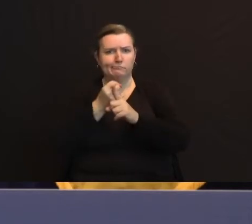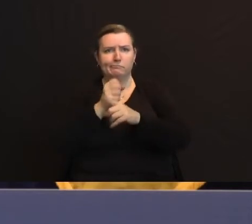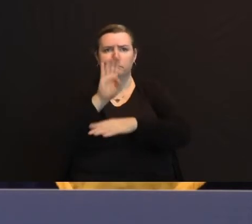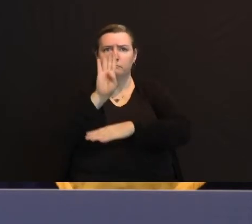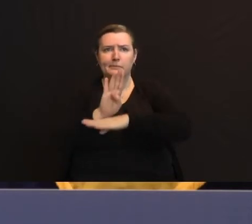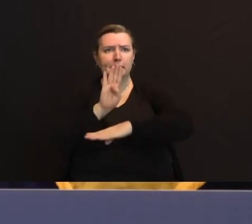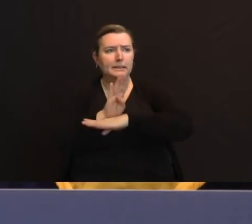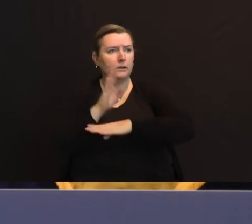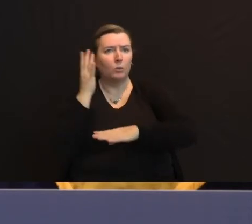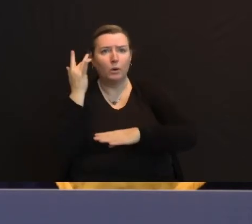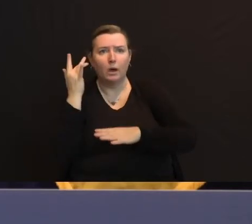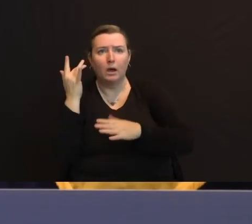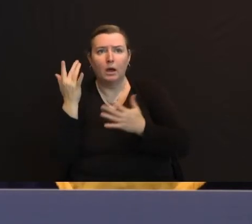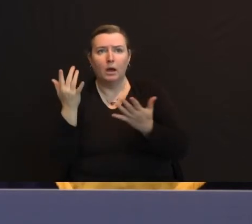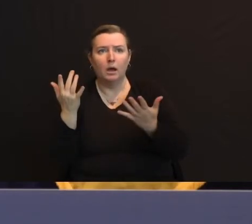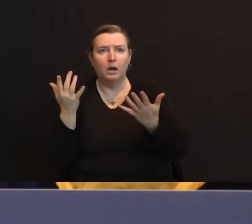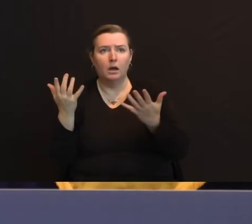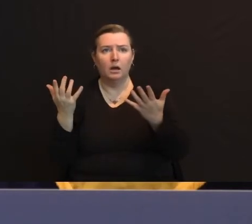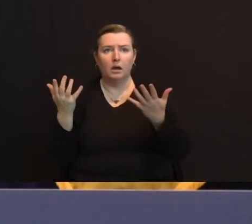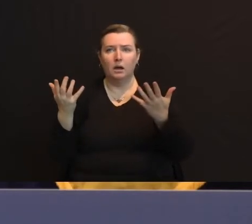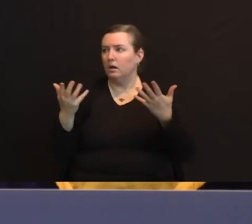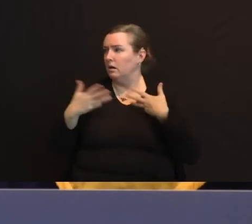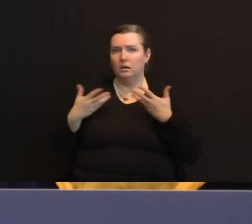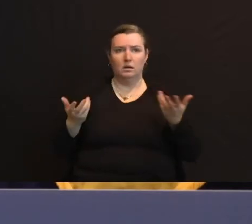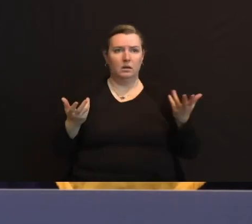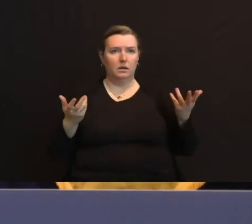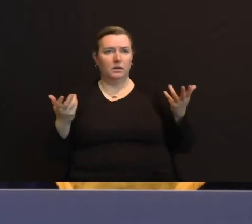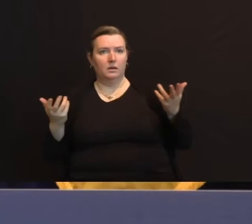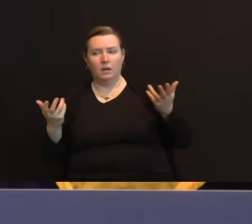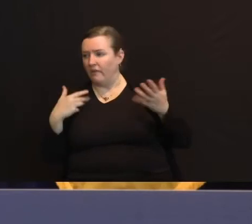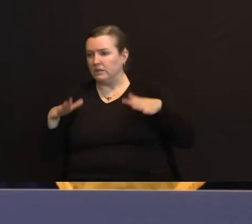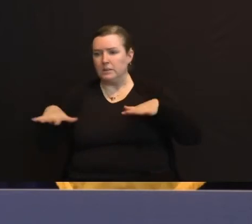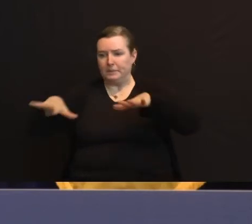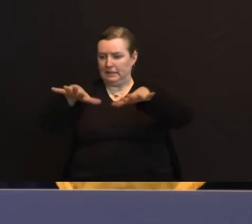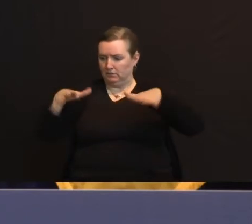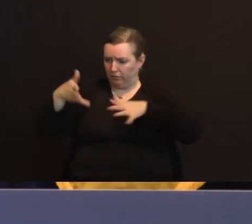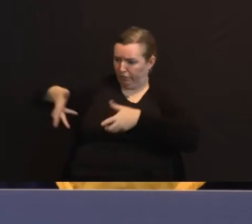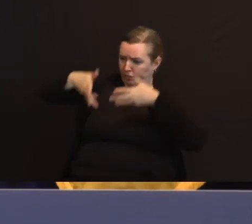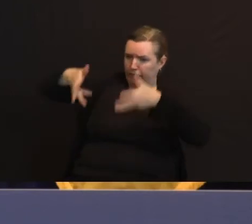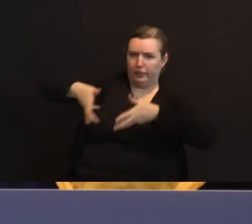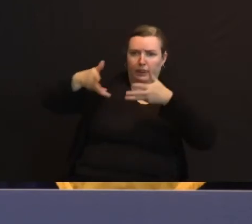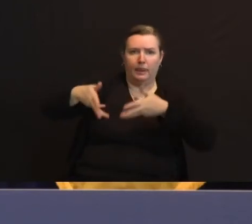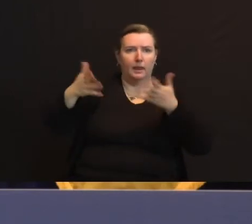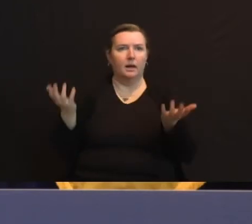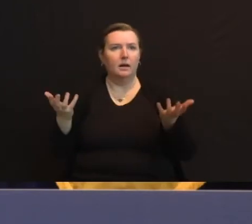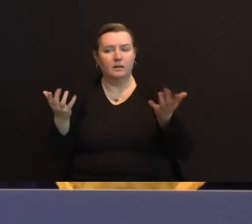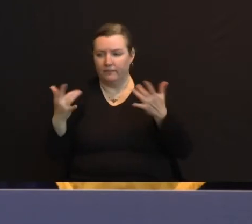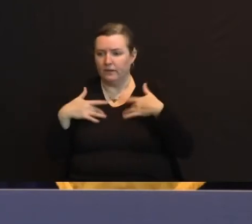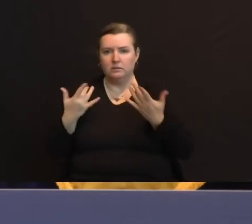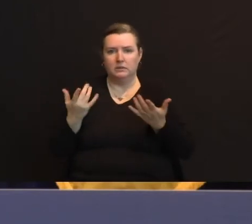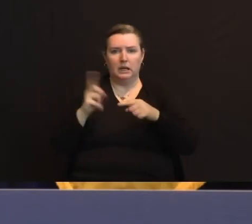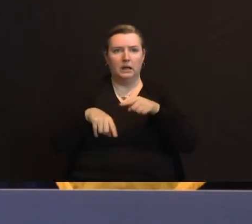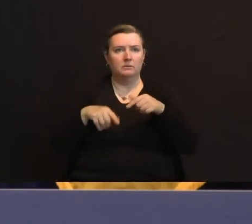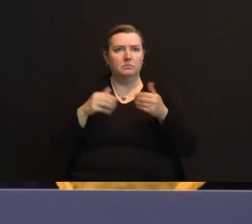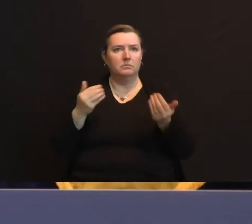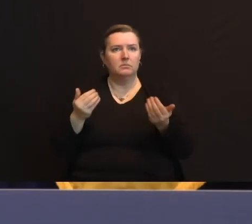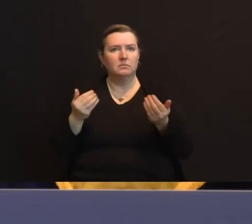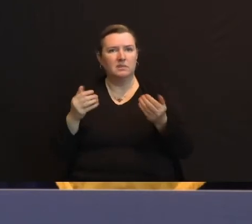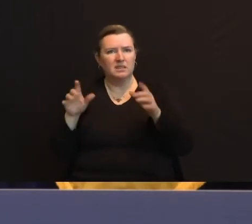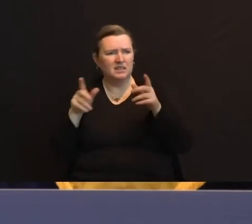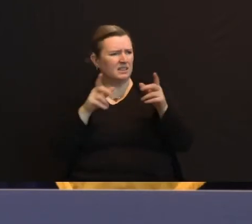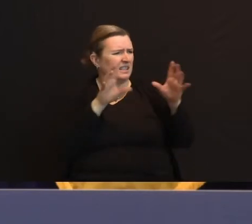of, they have this large space, but they're left out of these abilities to hold these events, even though they're essentially the same exact thing. So is there